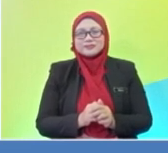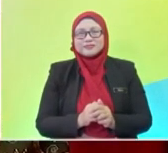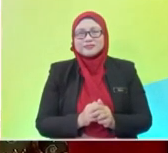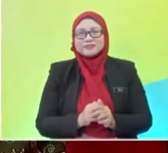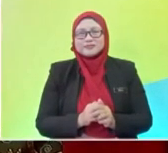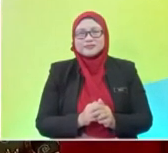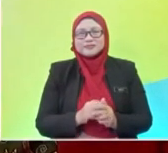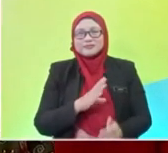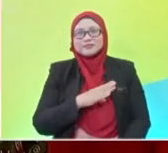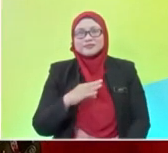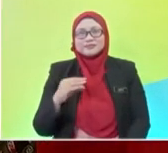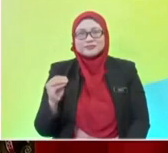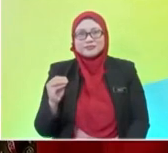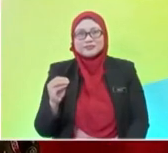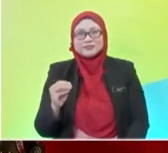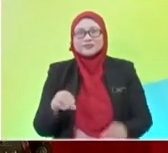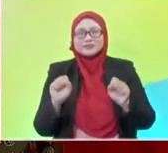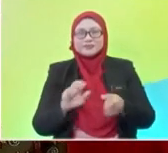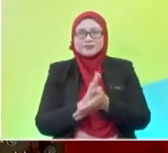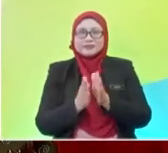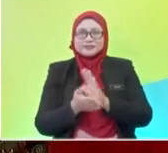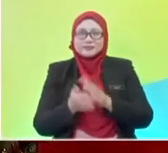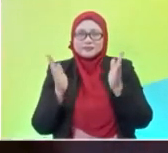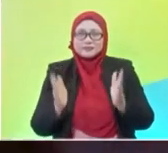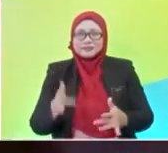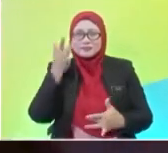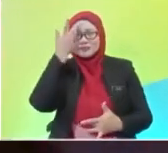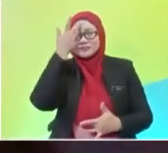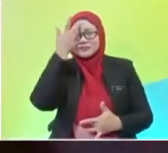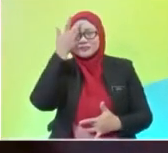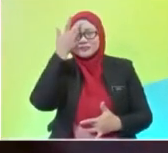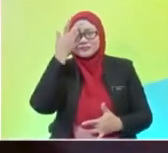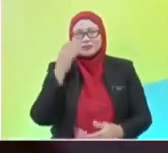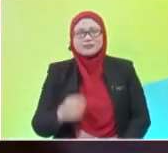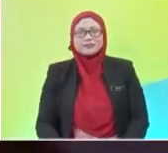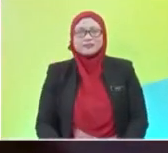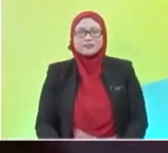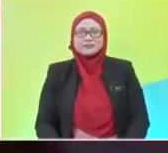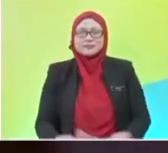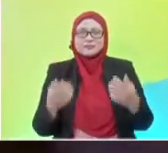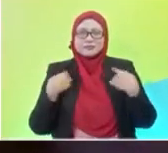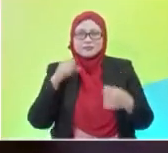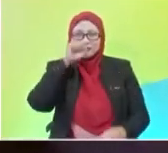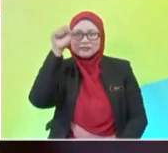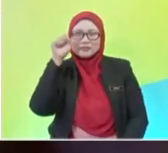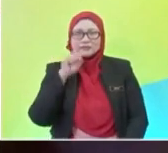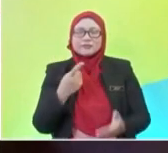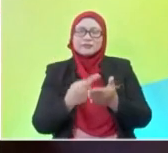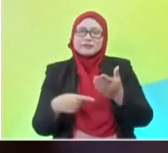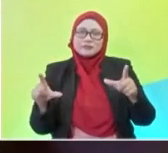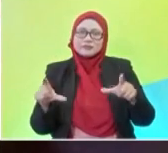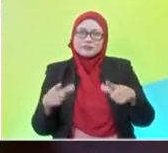then it also can make people sick. I see. But teacher, I got a question, teacher. Yes. What do we do when floods